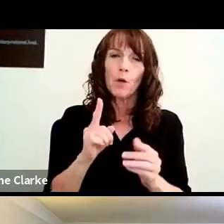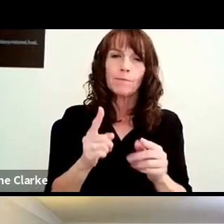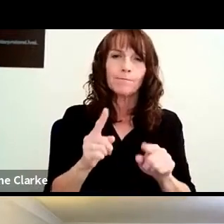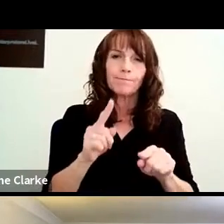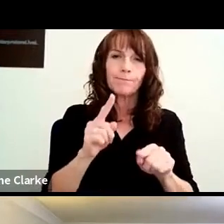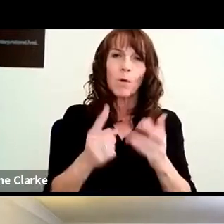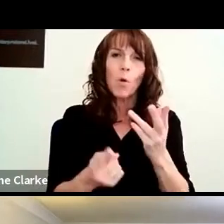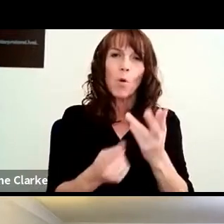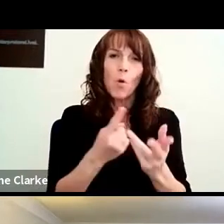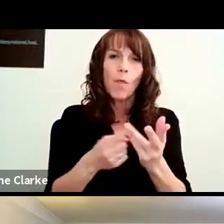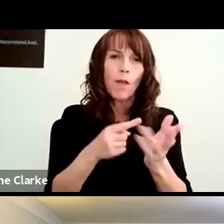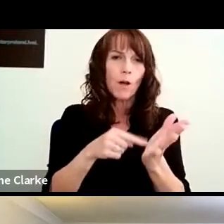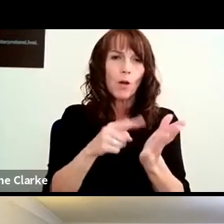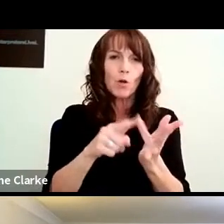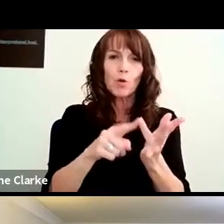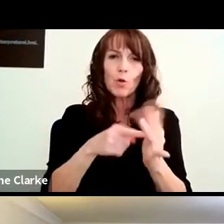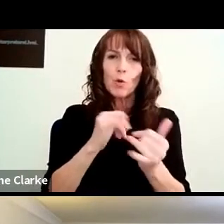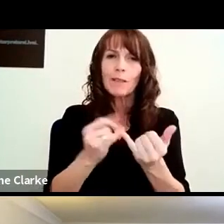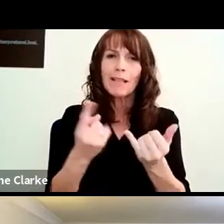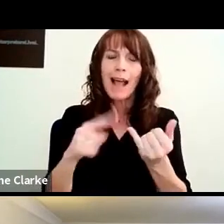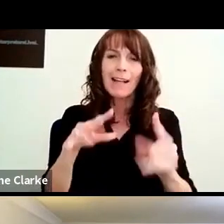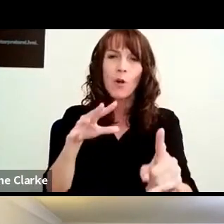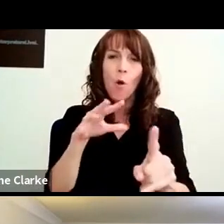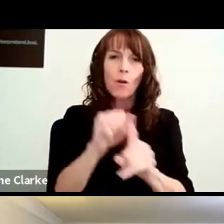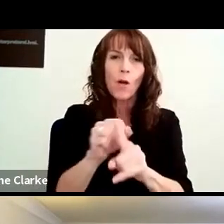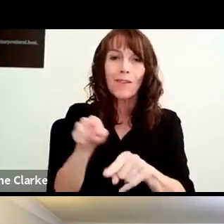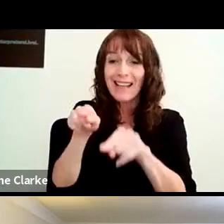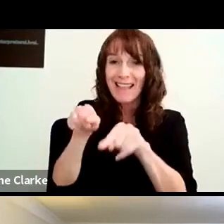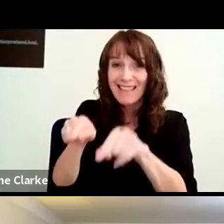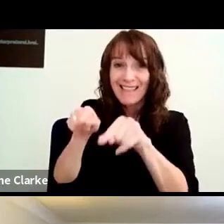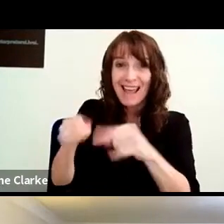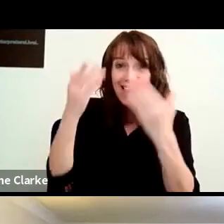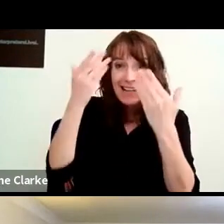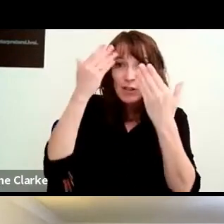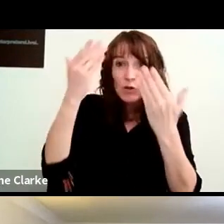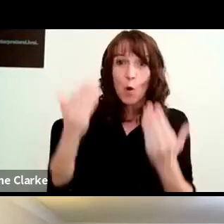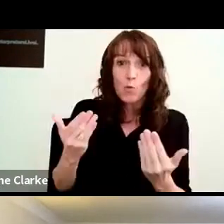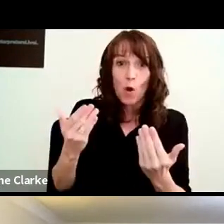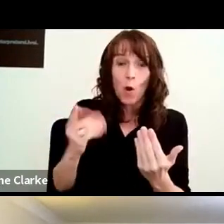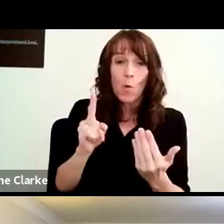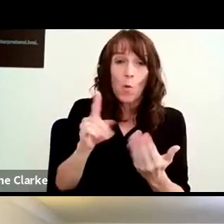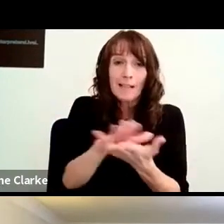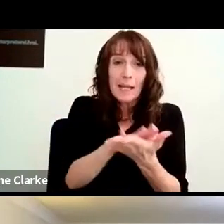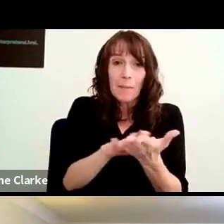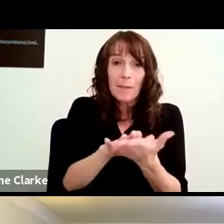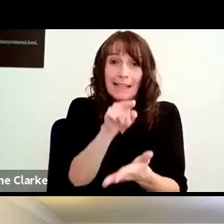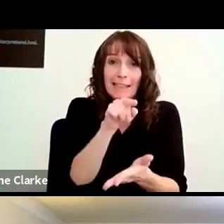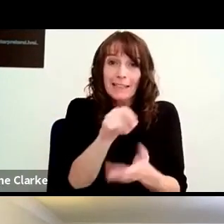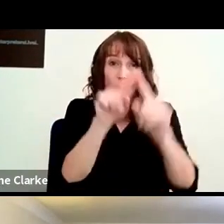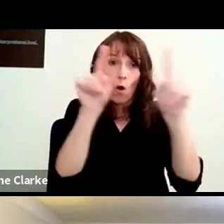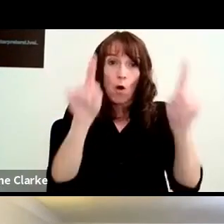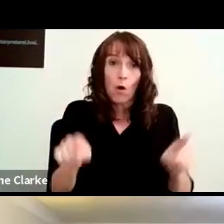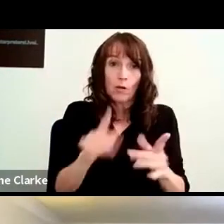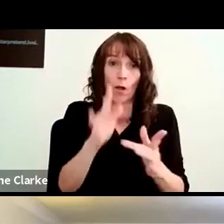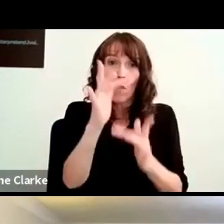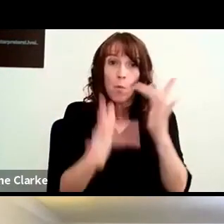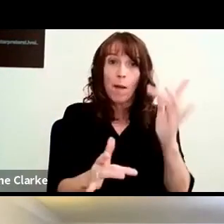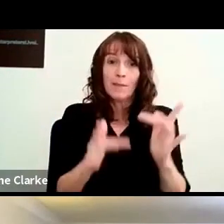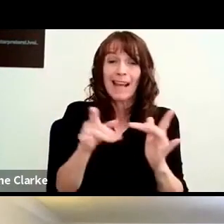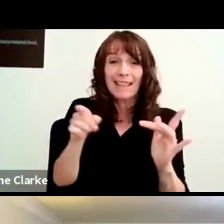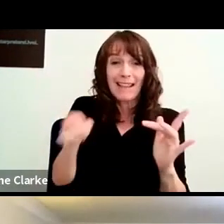and overlays, they don't know what things mean on the site. They cannot know what things